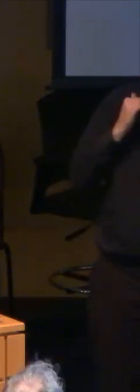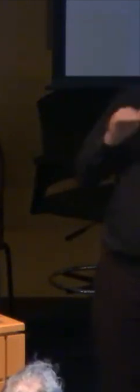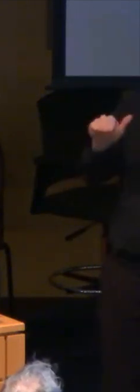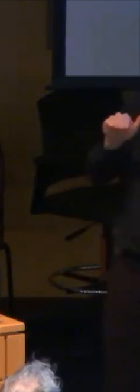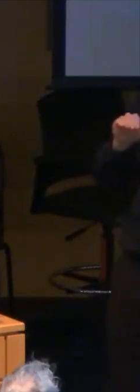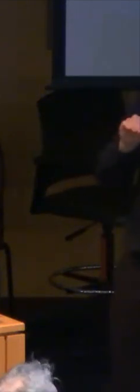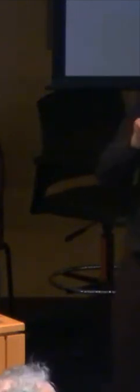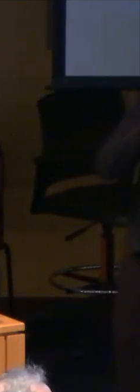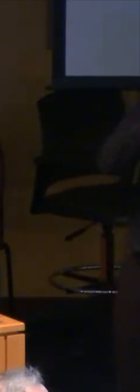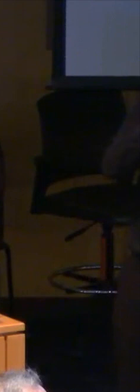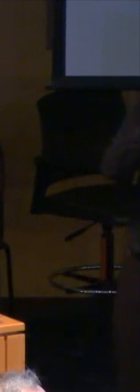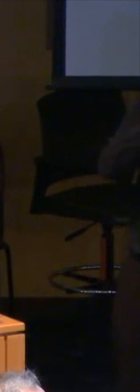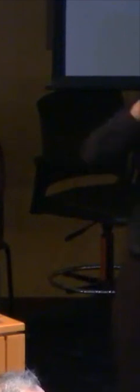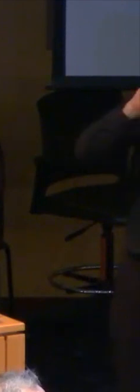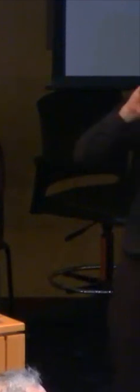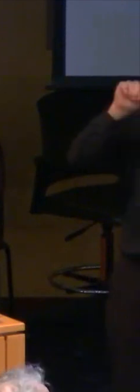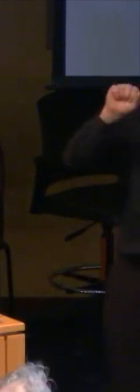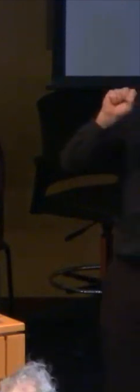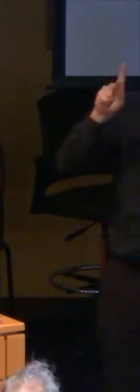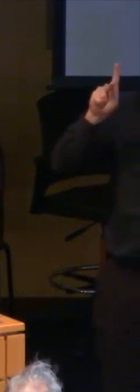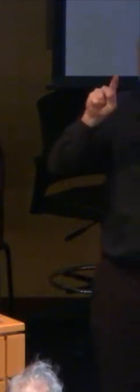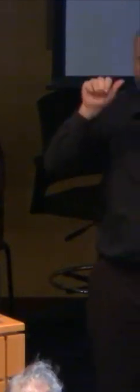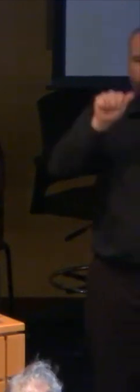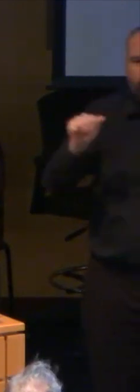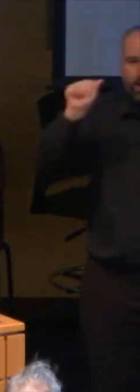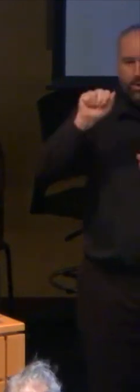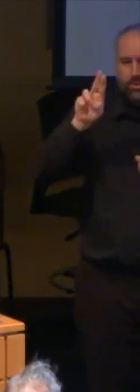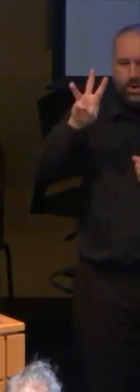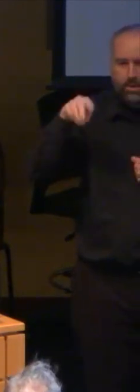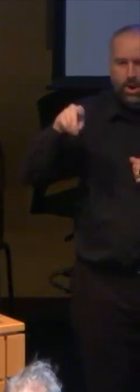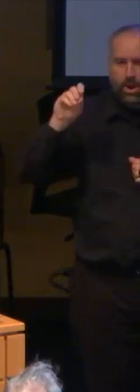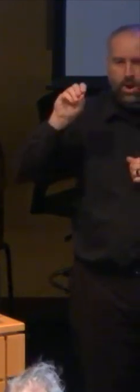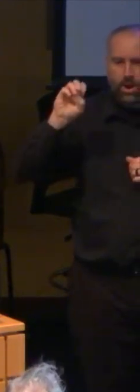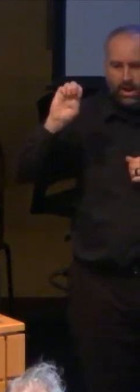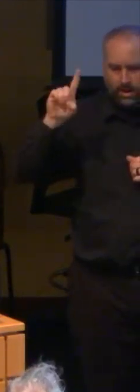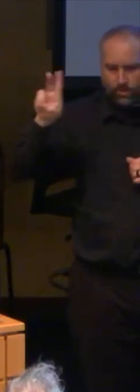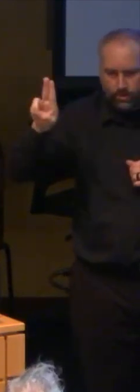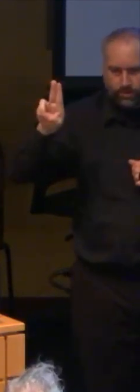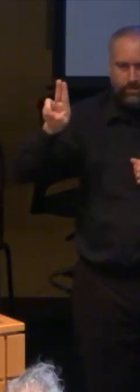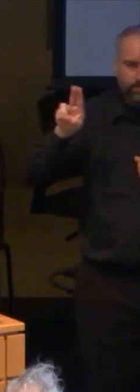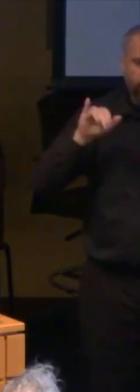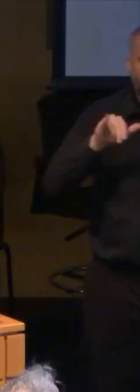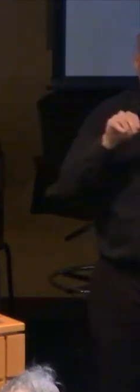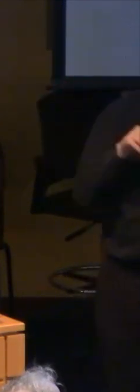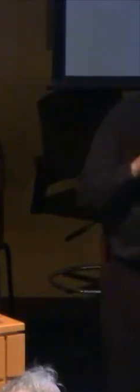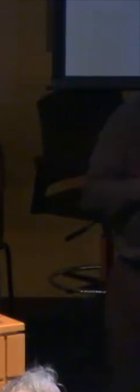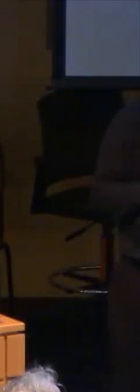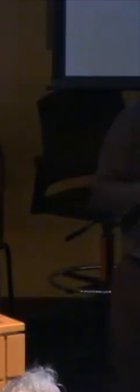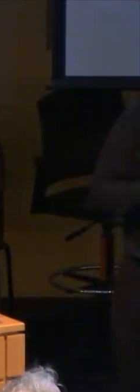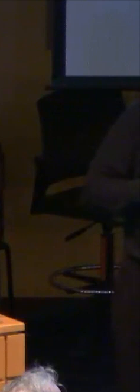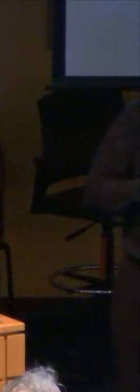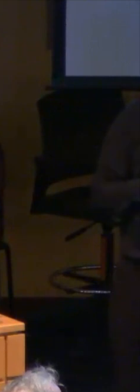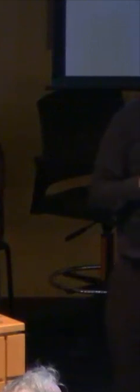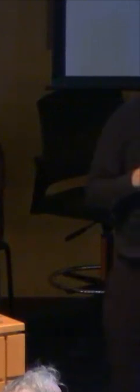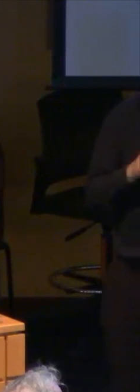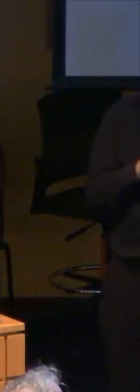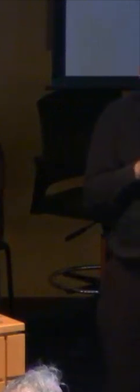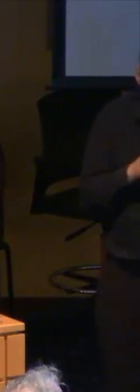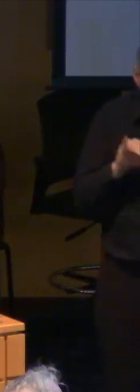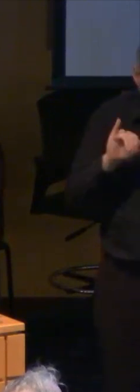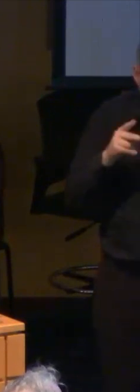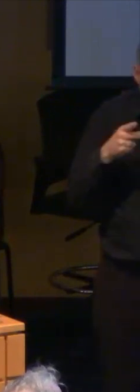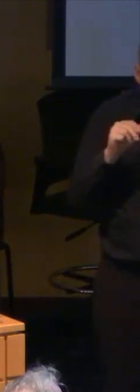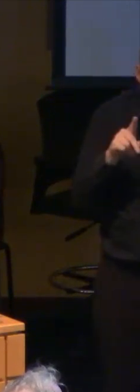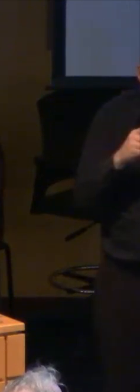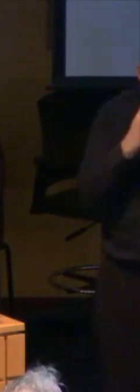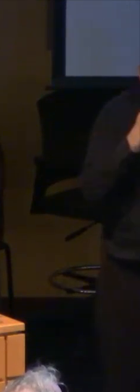Yvette said earlier. Although I'm going to need either Molly or Yvette to come and wake up this iPad for me so that I can read